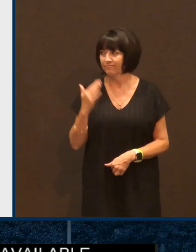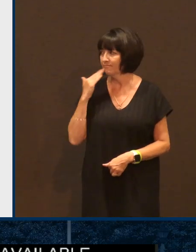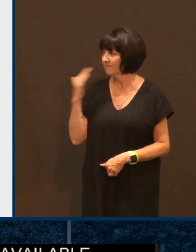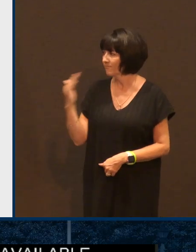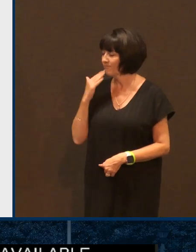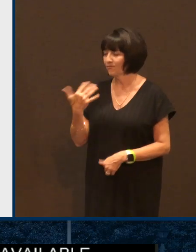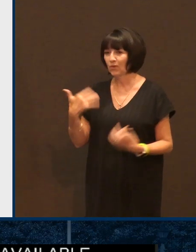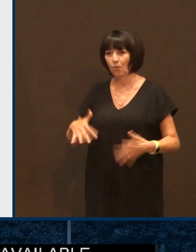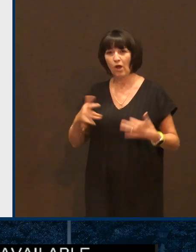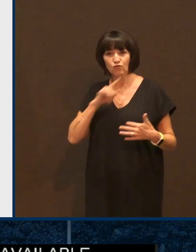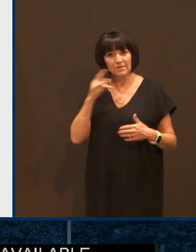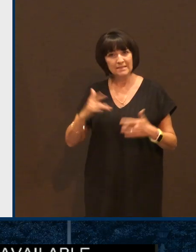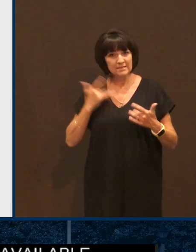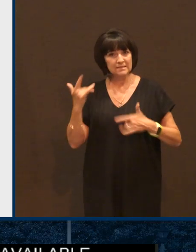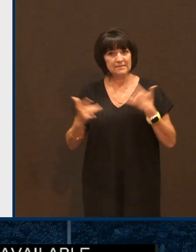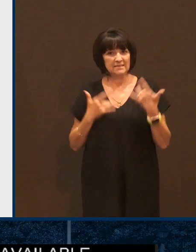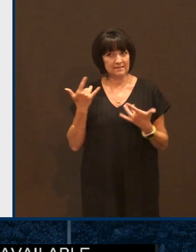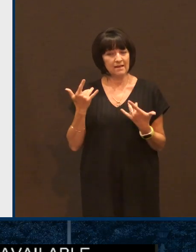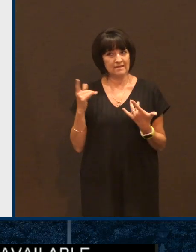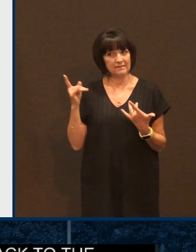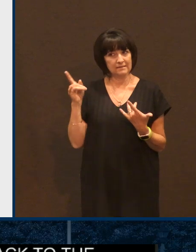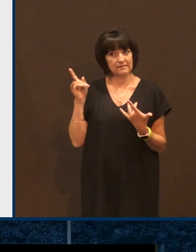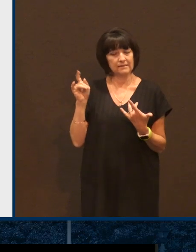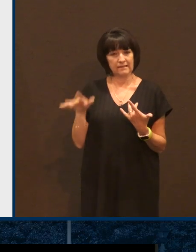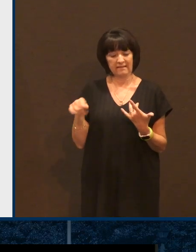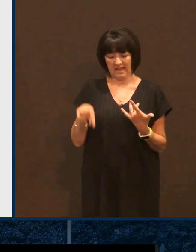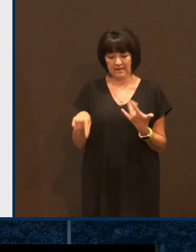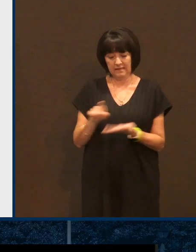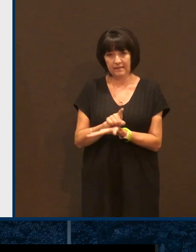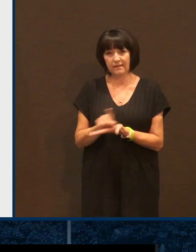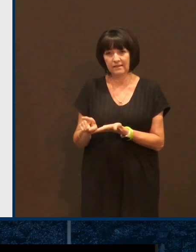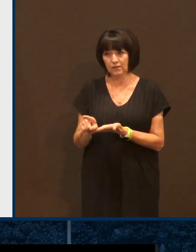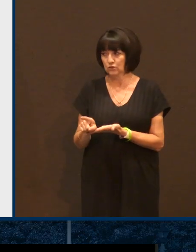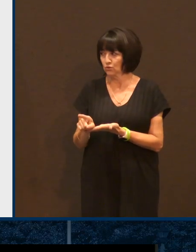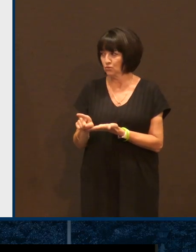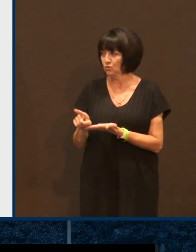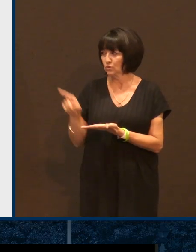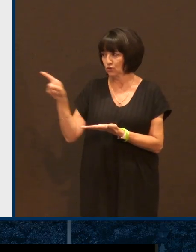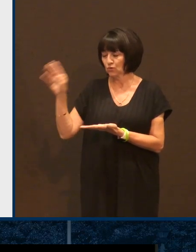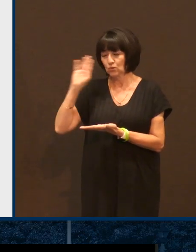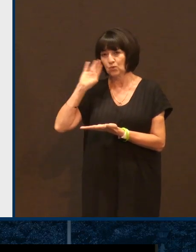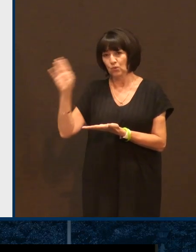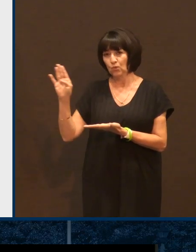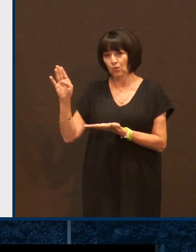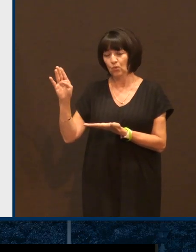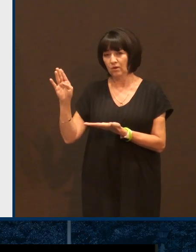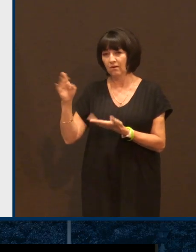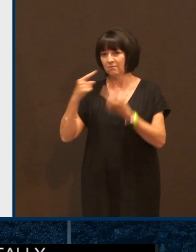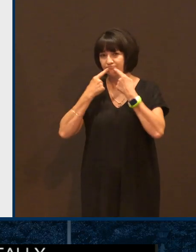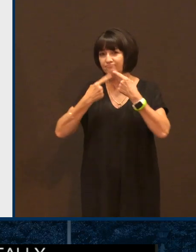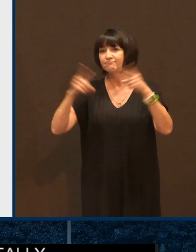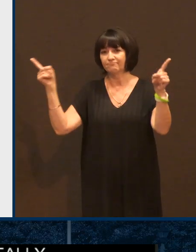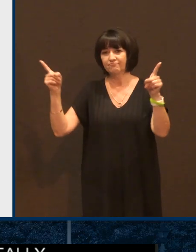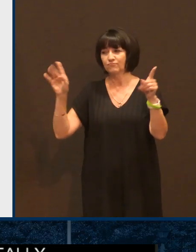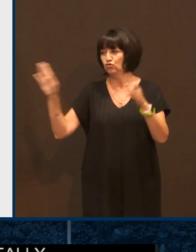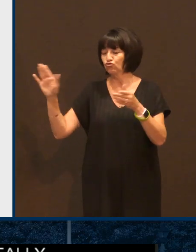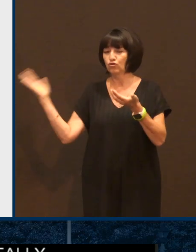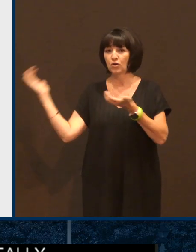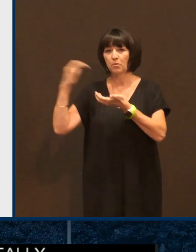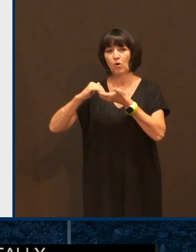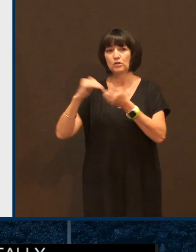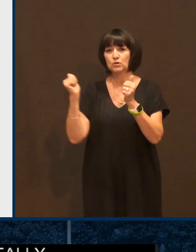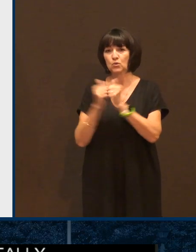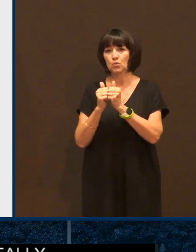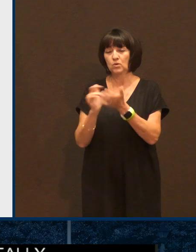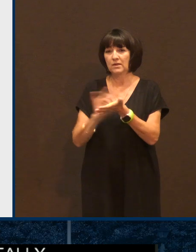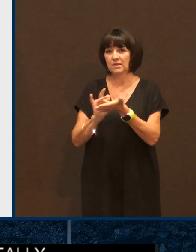things, particularly the announcement later this week about your partnership with pharmacies. Really, I think, a real breakthrough kind of thing